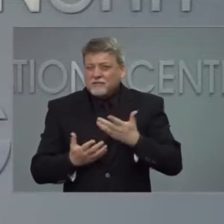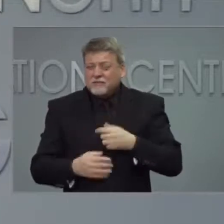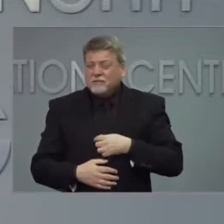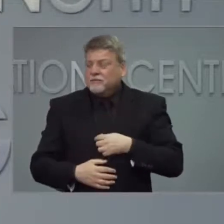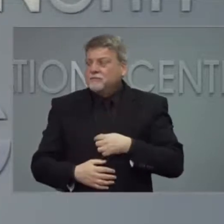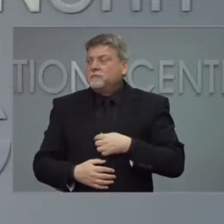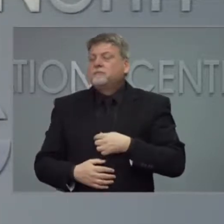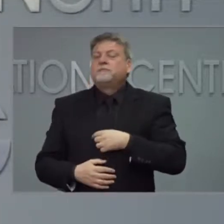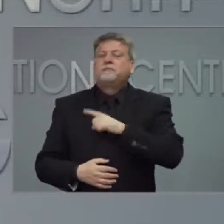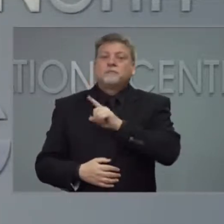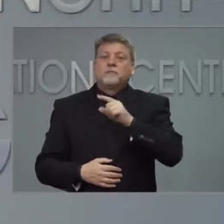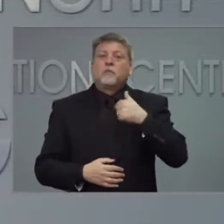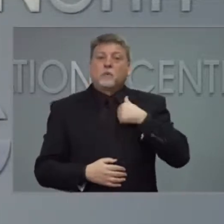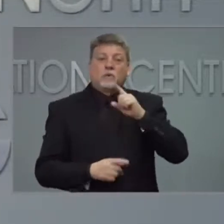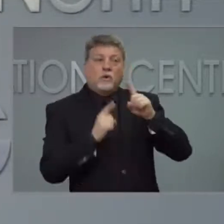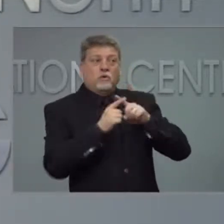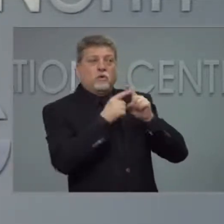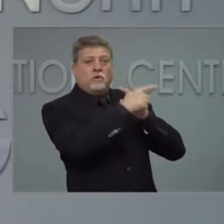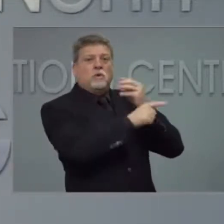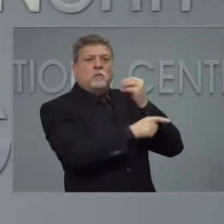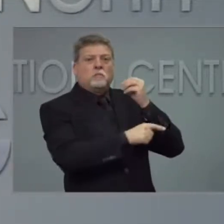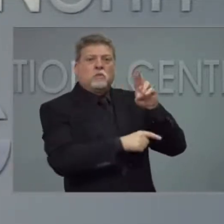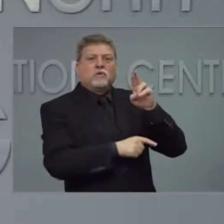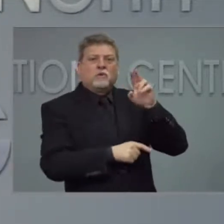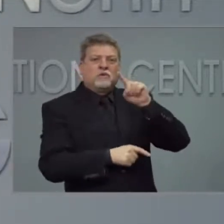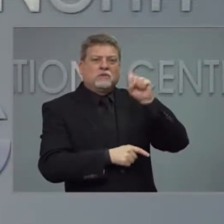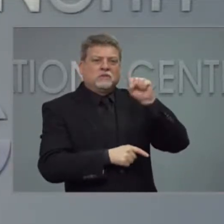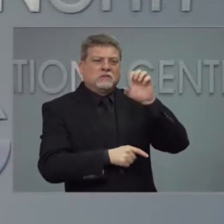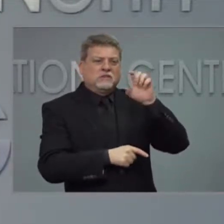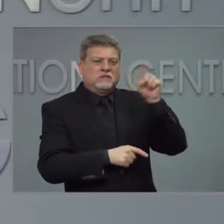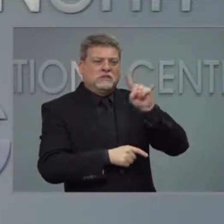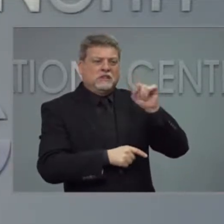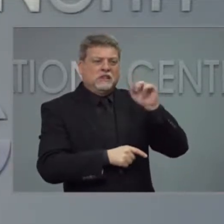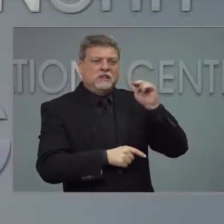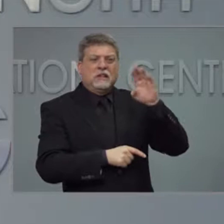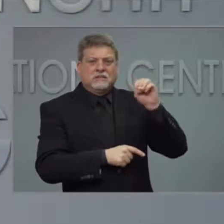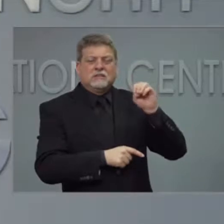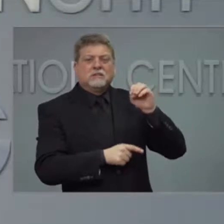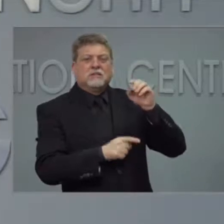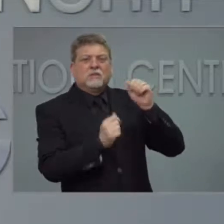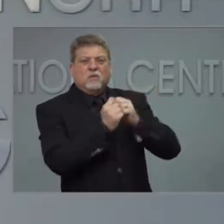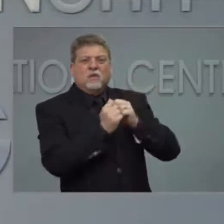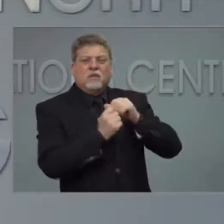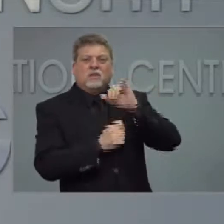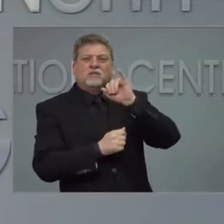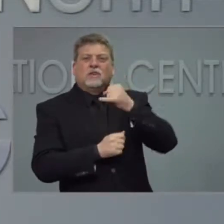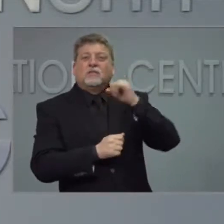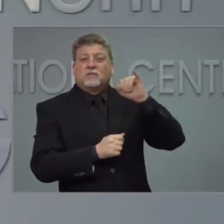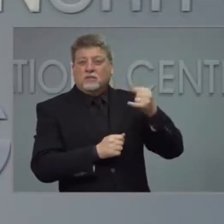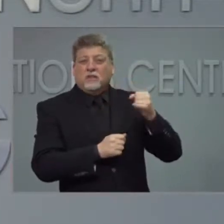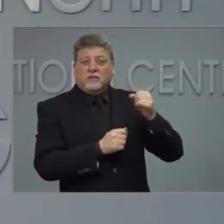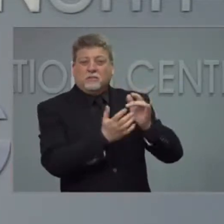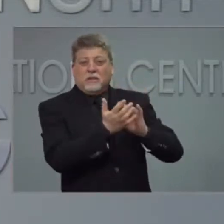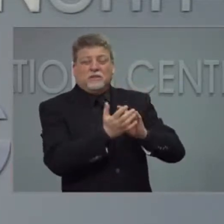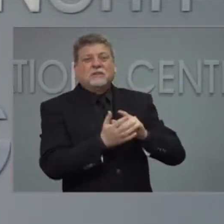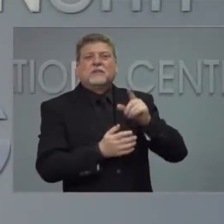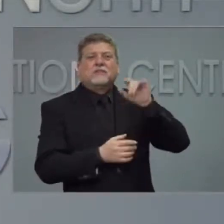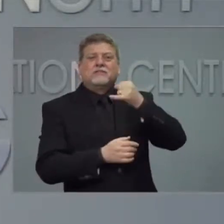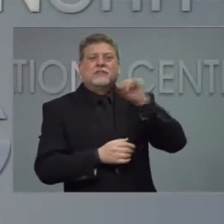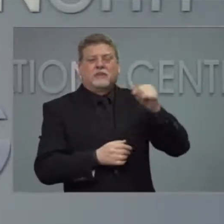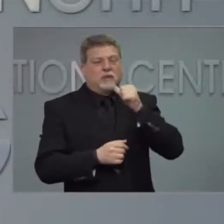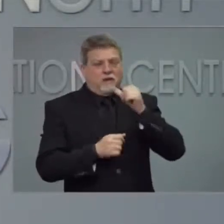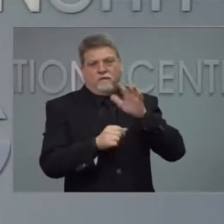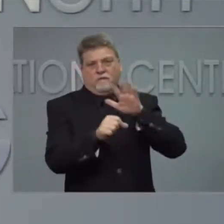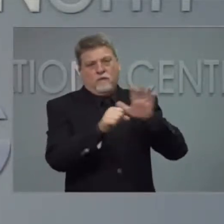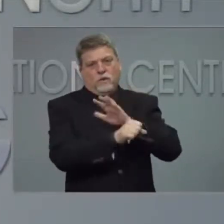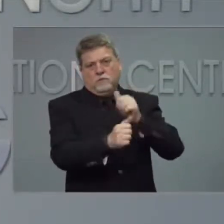talking with Mr. Zients and the Biden administration regarding Johnson & Johnson. Still a step or two for them to go through,